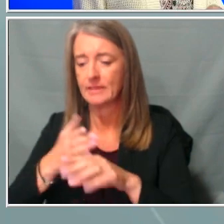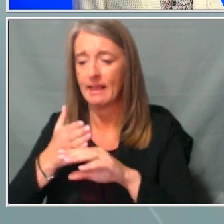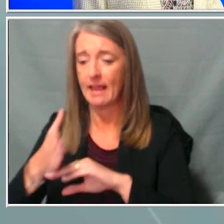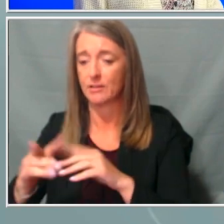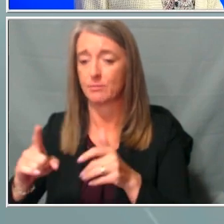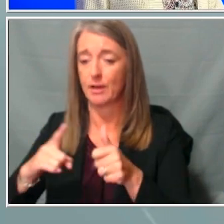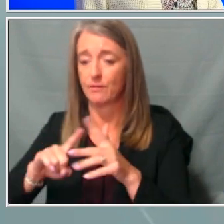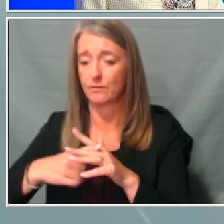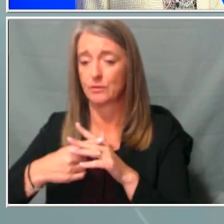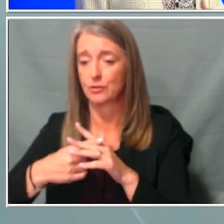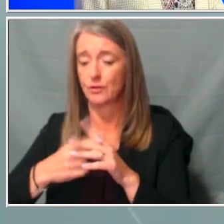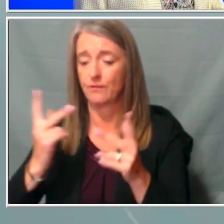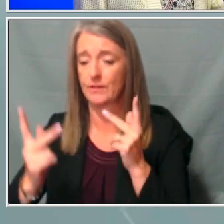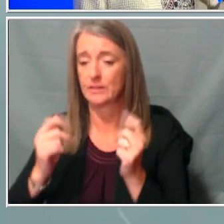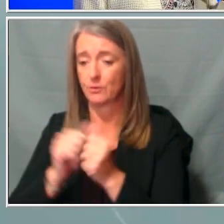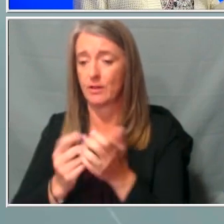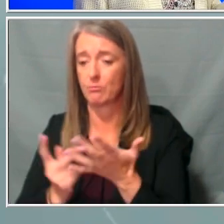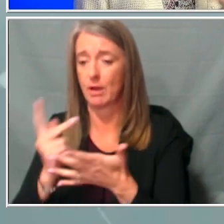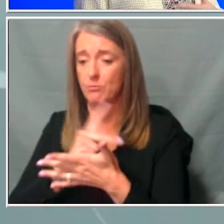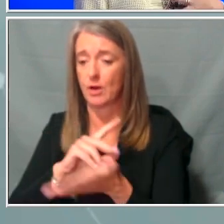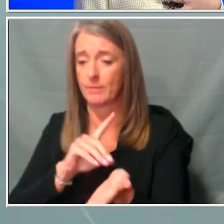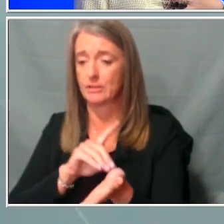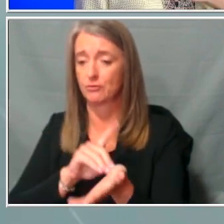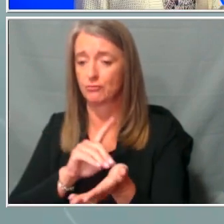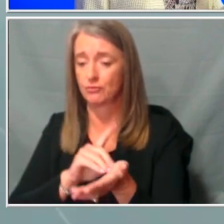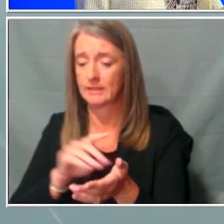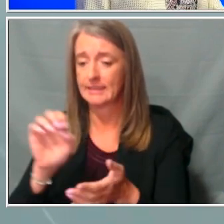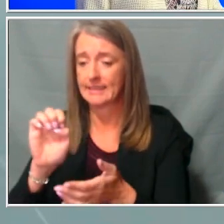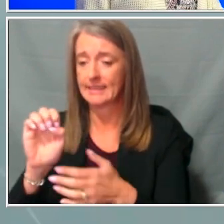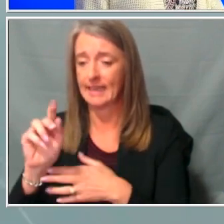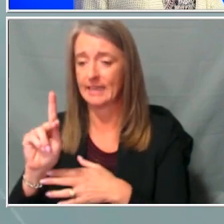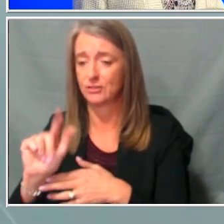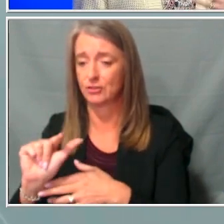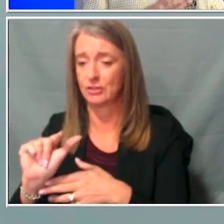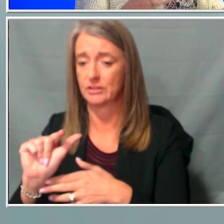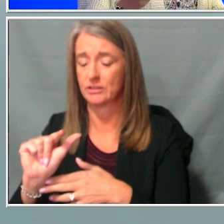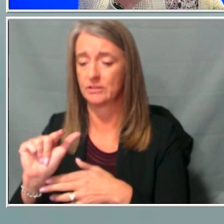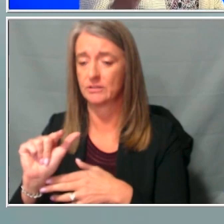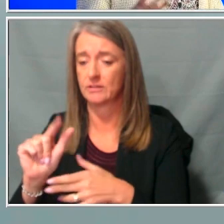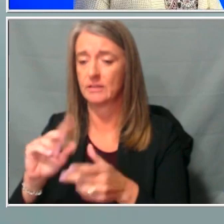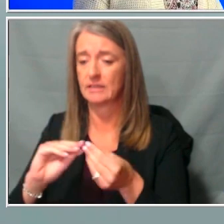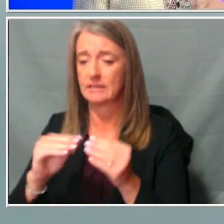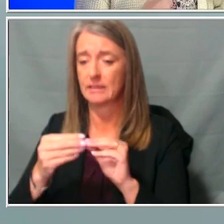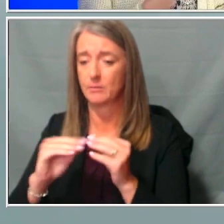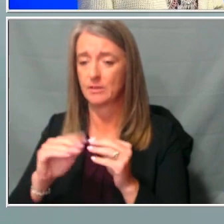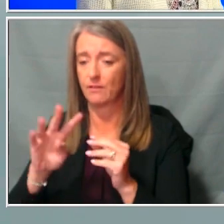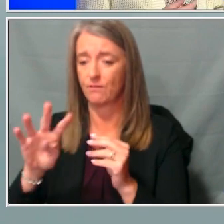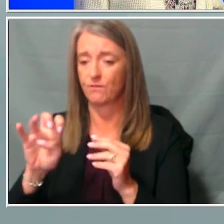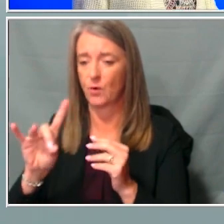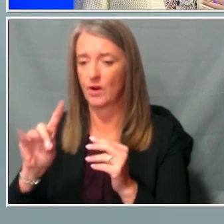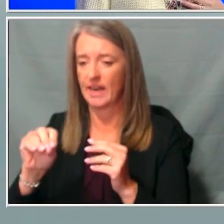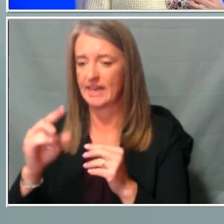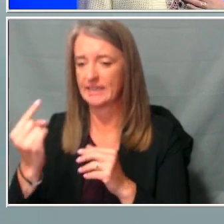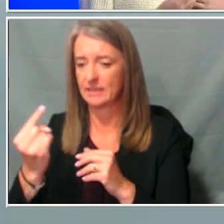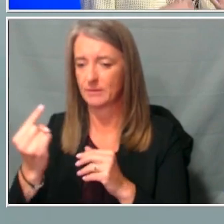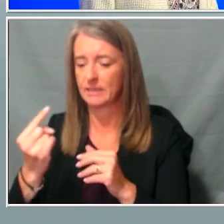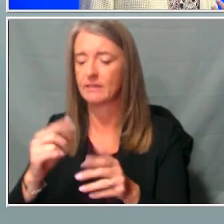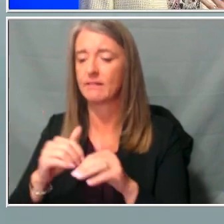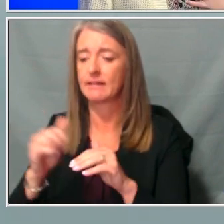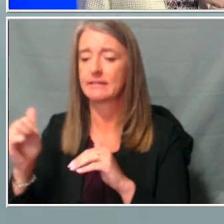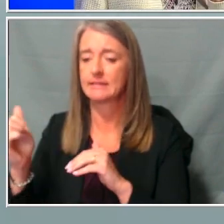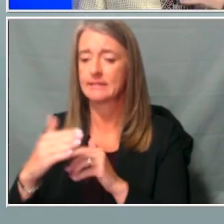with my primary care doctor when they did the EKG, the numbers were like 480 something, and then that's when they sent me